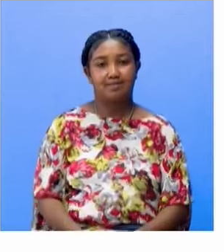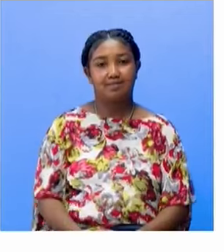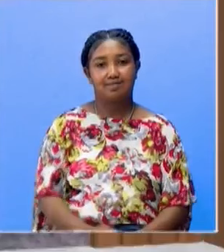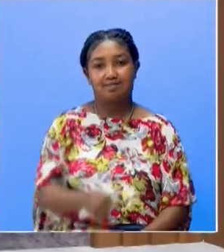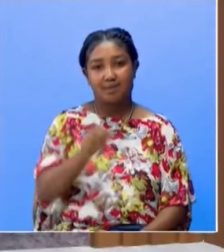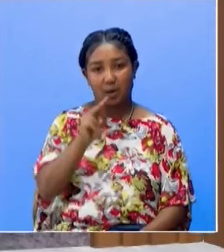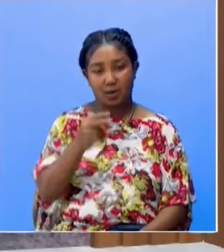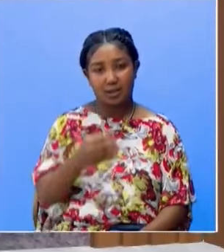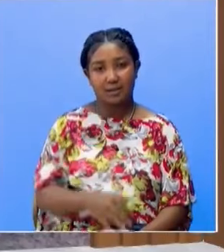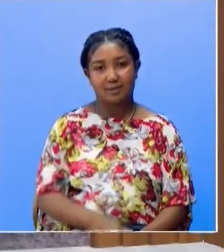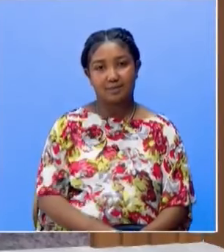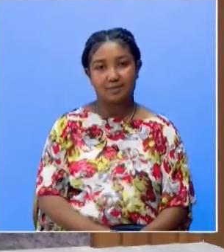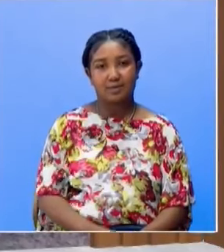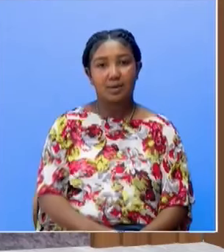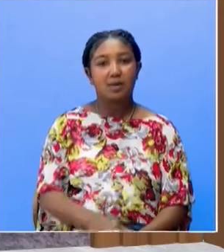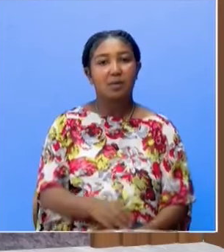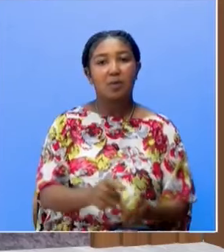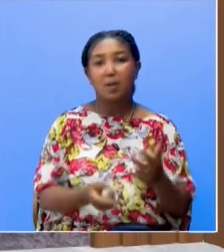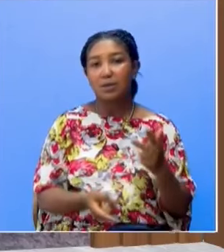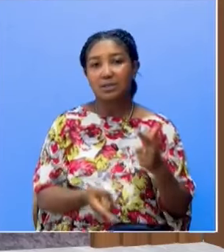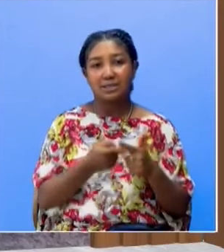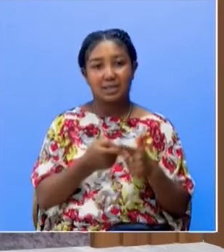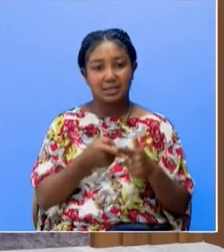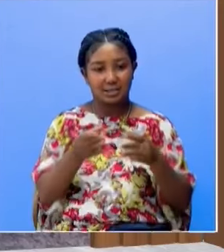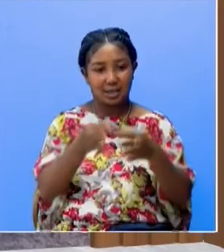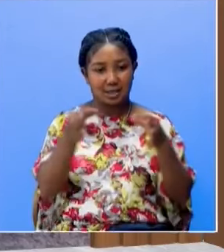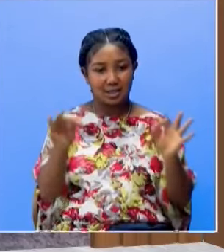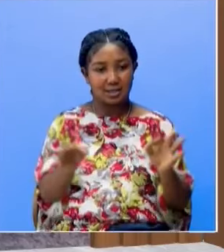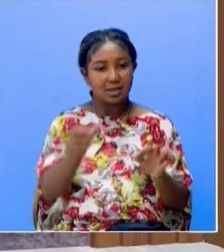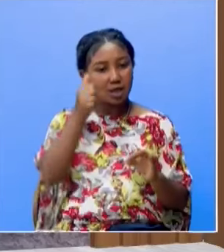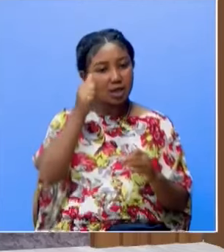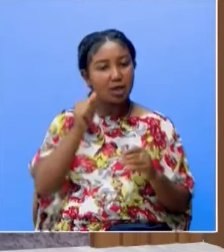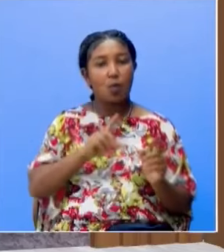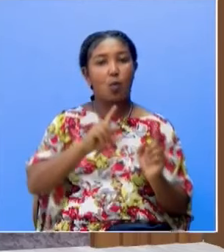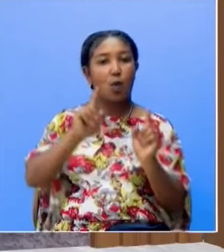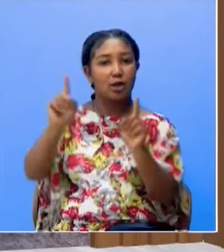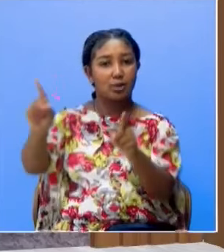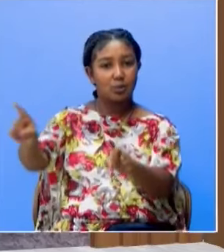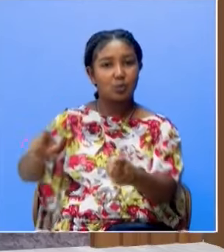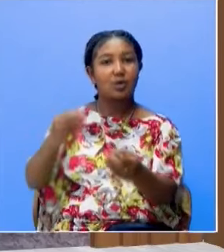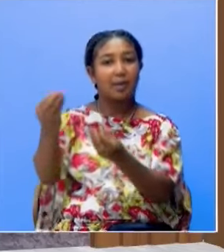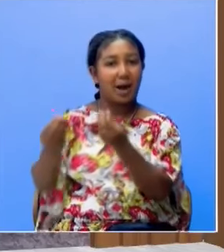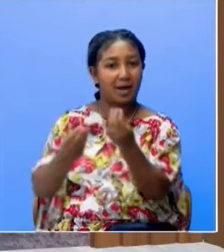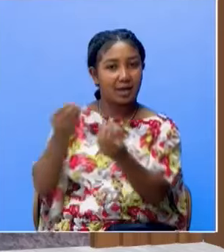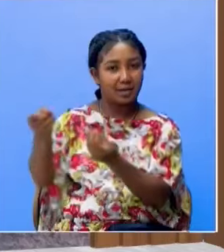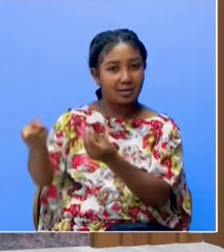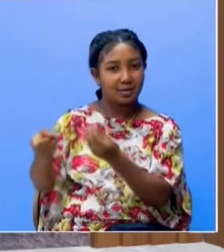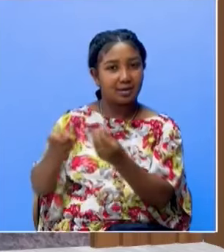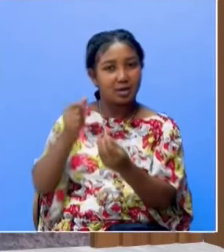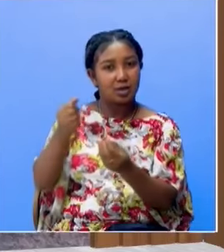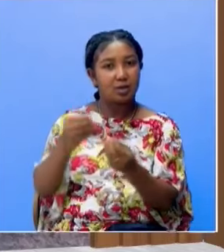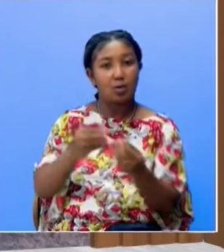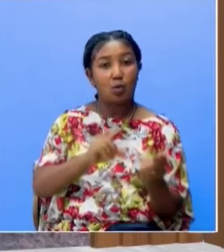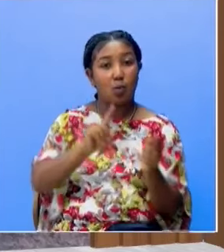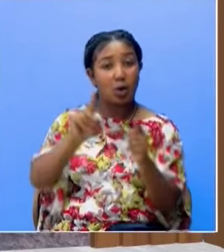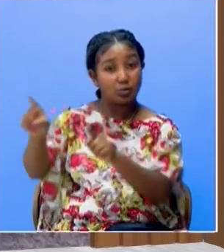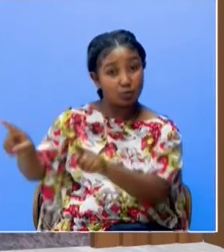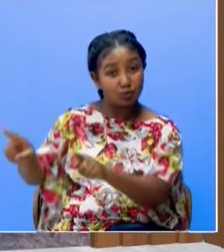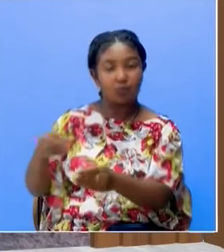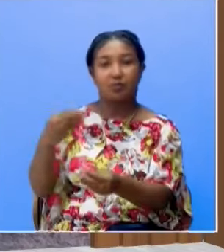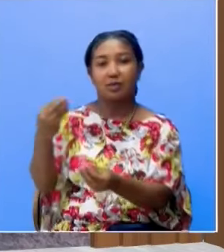Look. What about the second one? He went to the market. He went to the